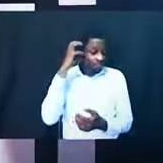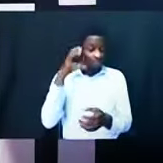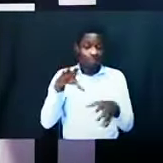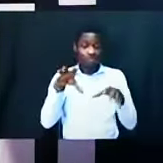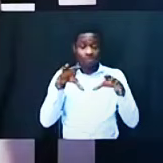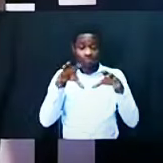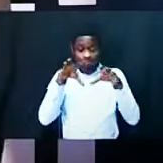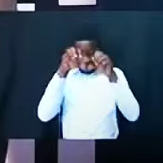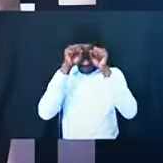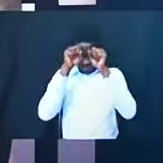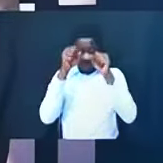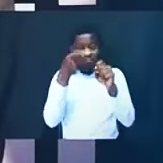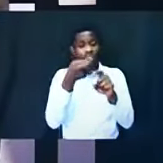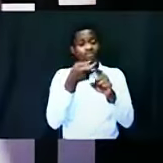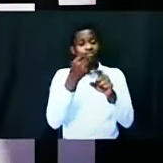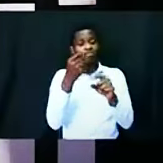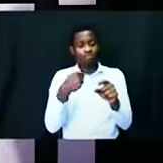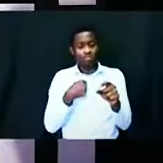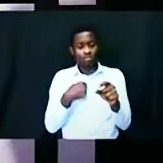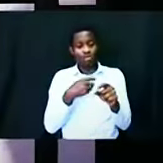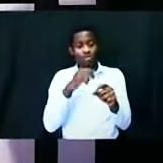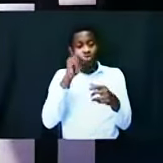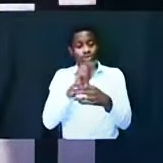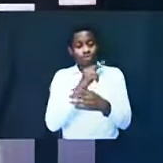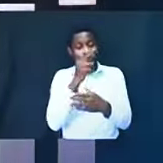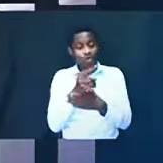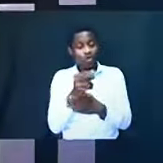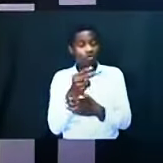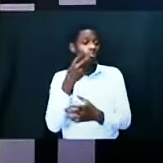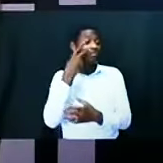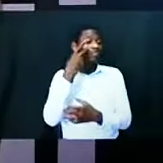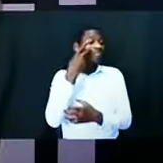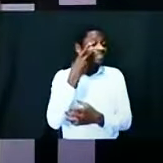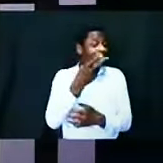me, now, or what seen in me,